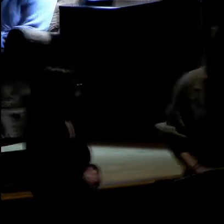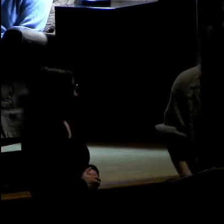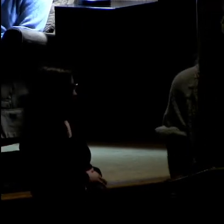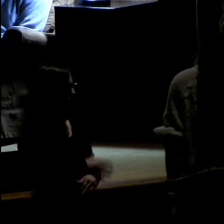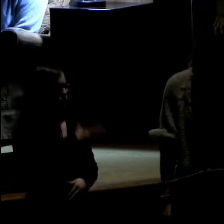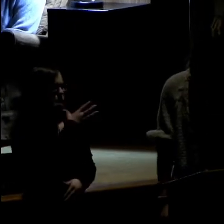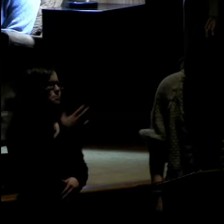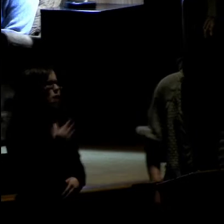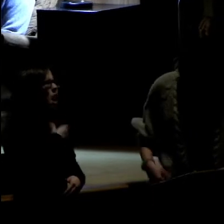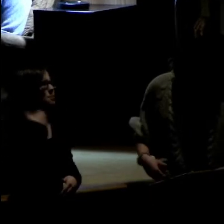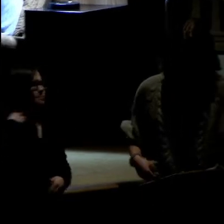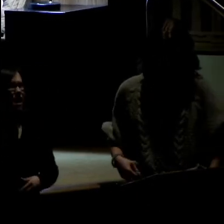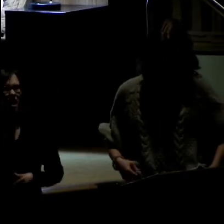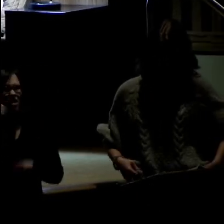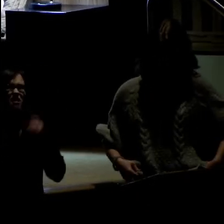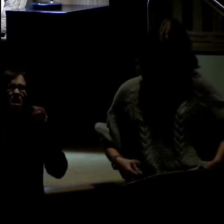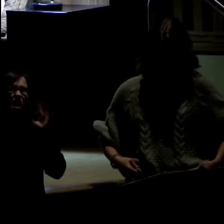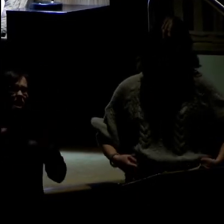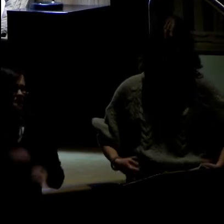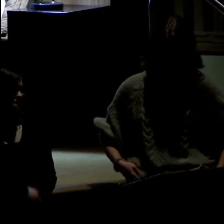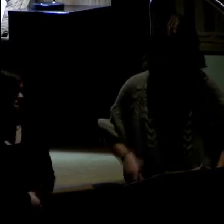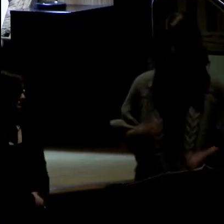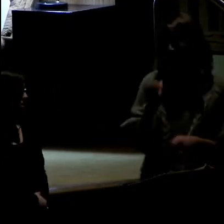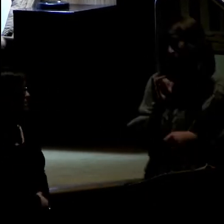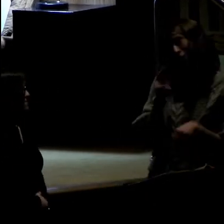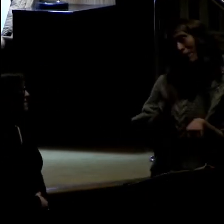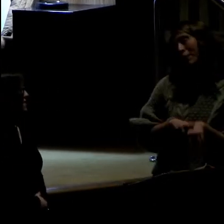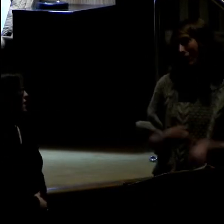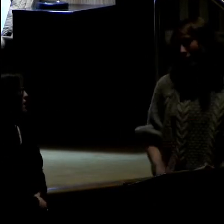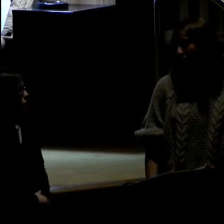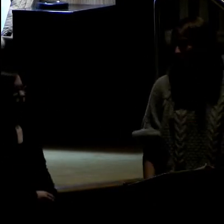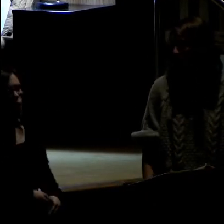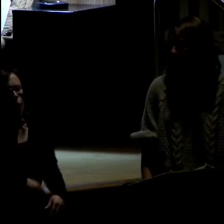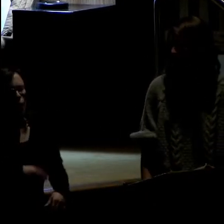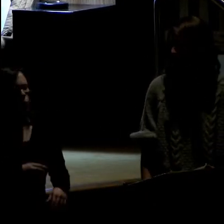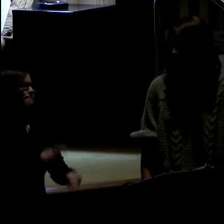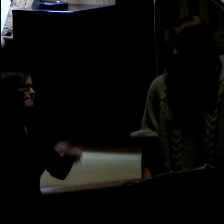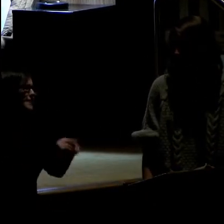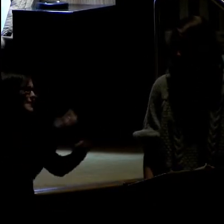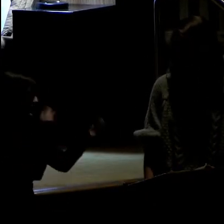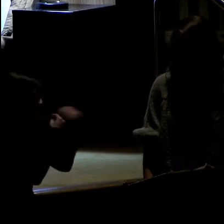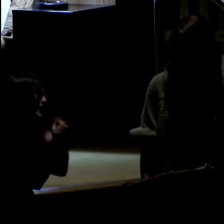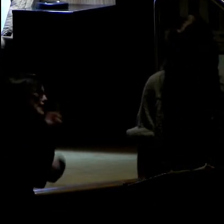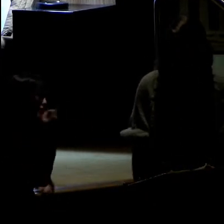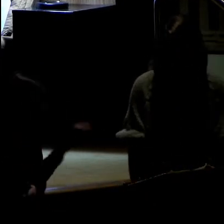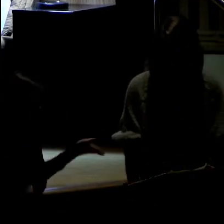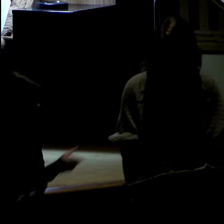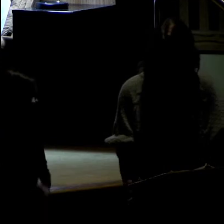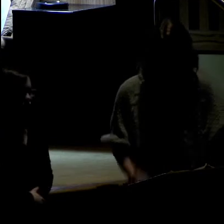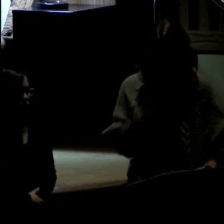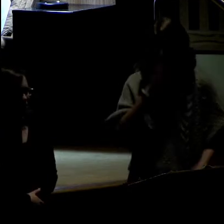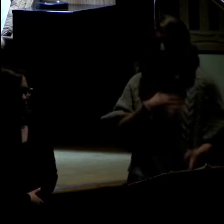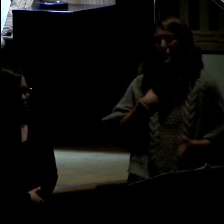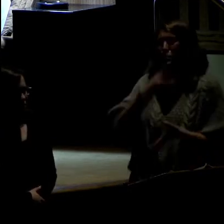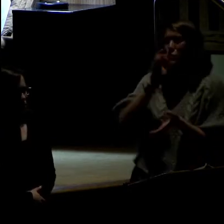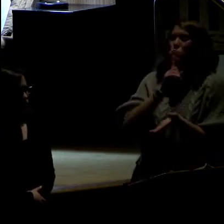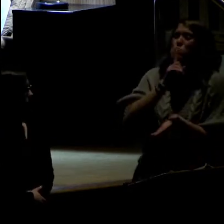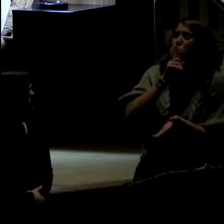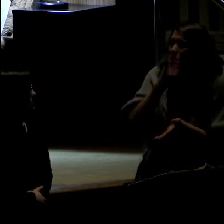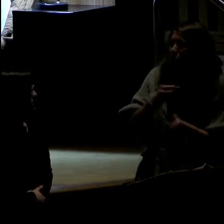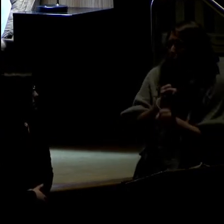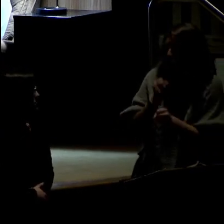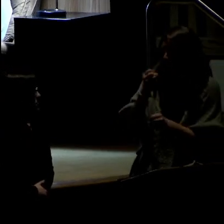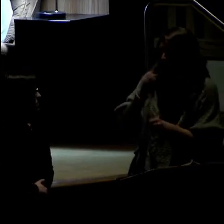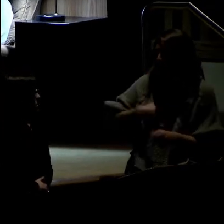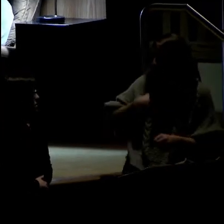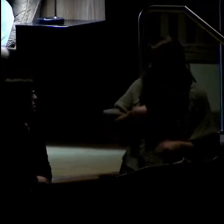Mom, my hair looks so awful. Like usual. Just sit down and eat, dear. I'll help you after supper. Mom, can I have a glass of real milk, please? I'm